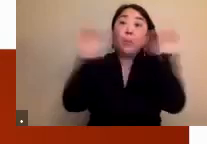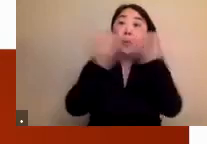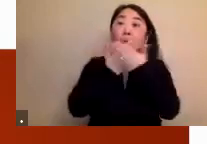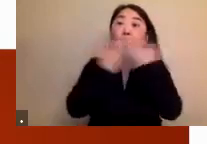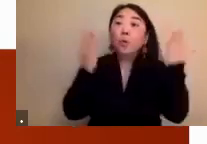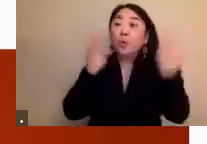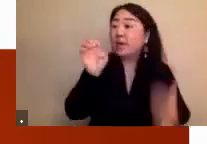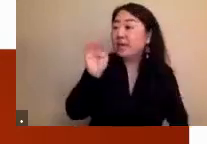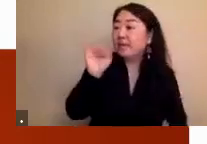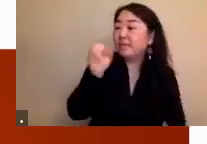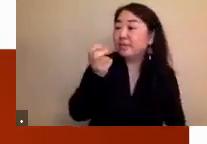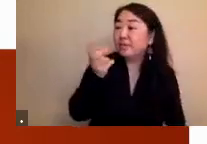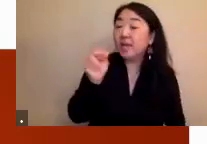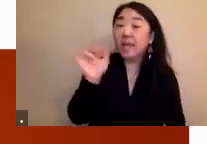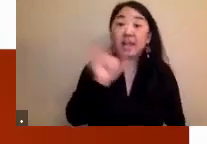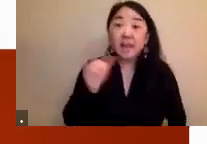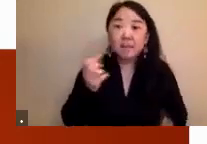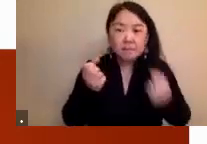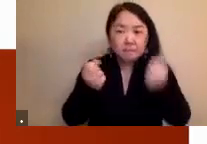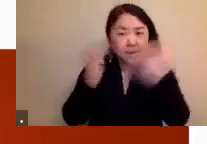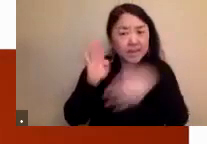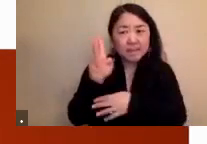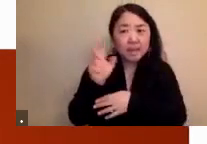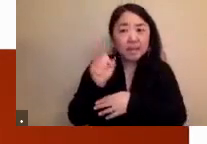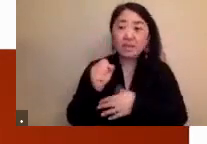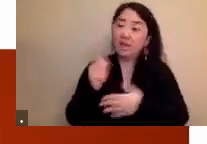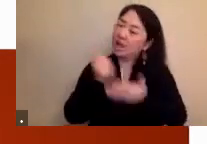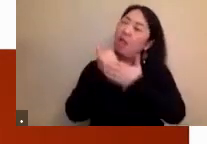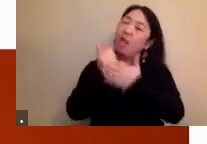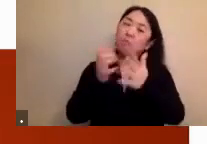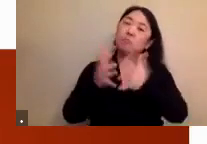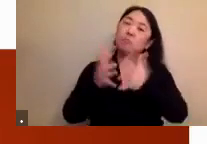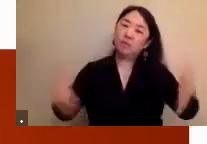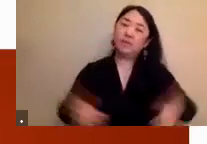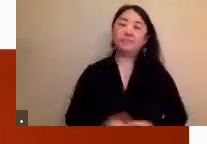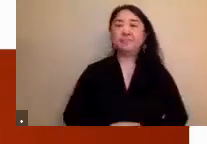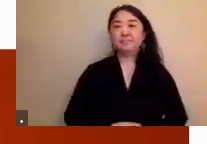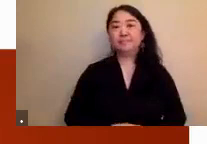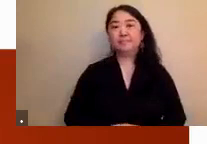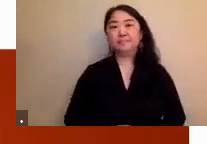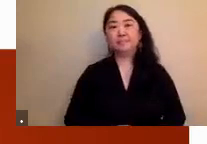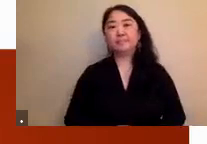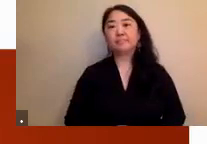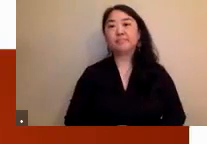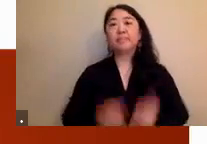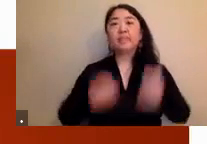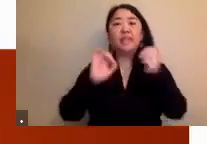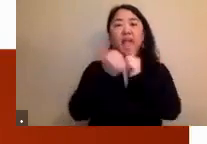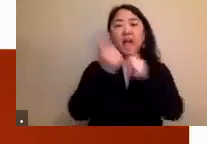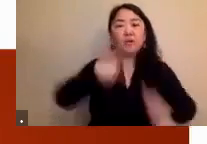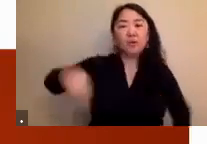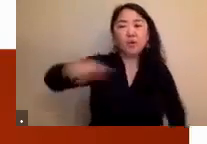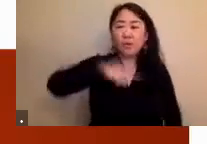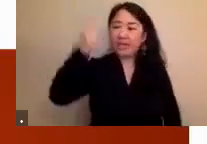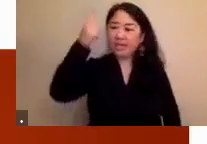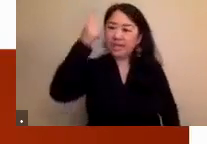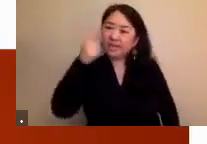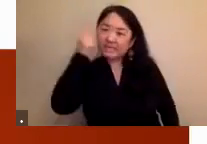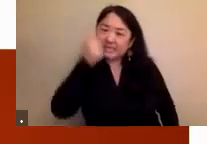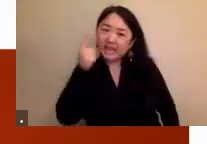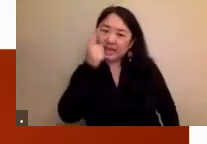have now, it helps out a whole lot. So how do we consider, connect, and